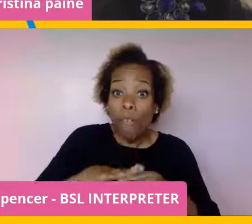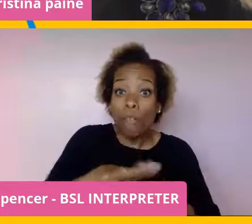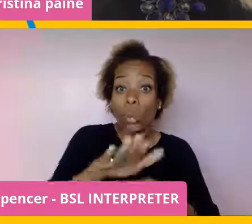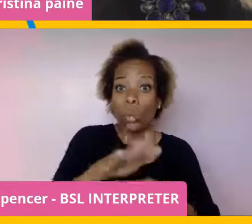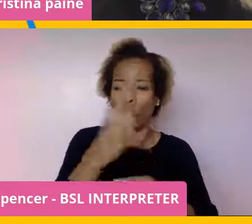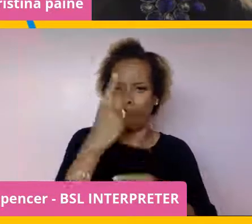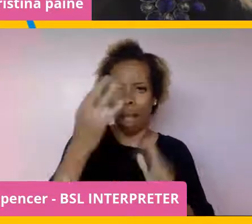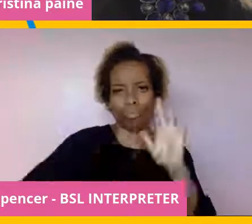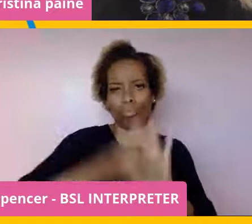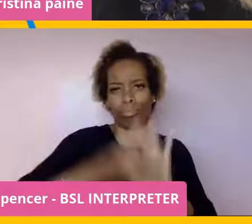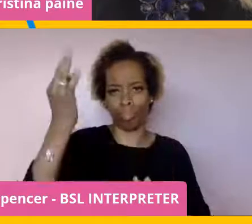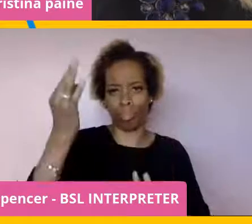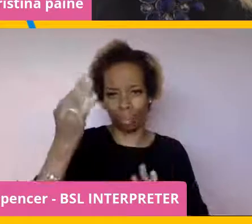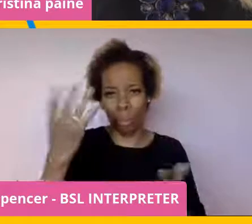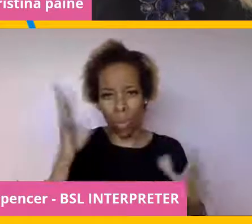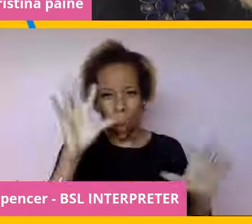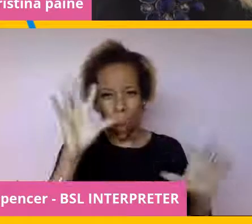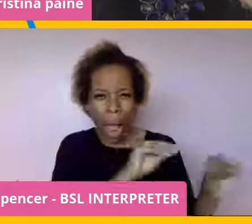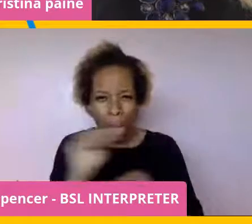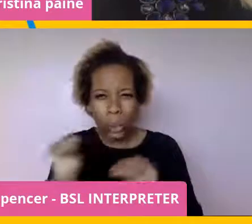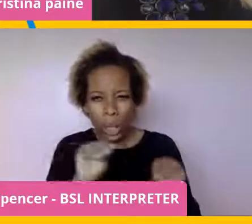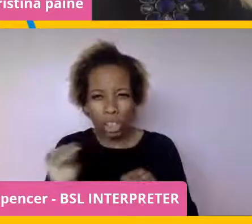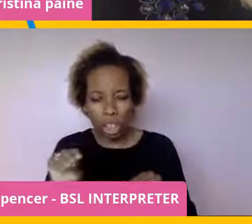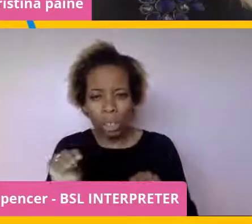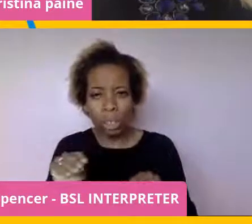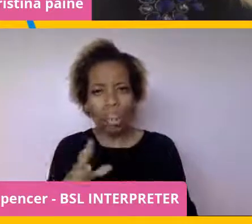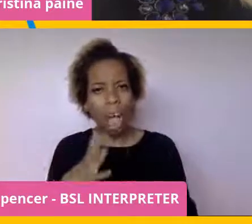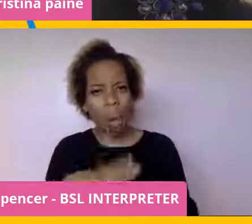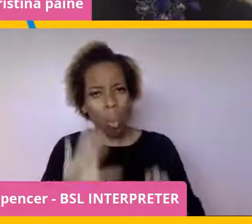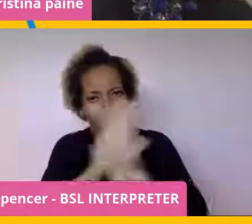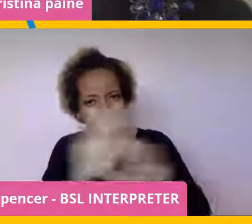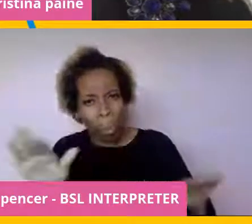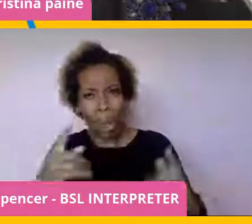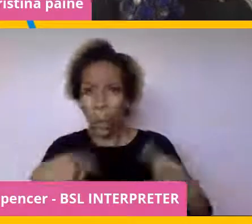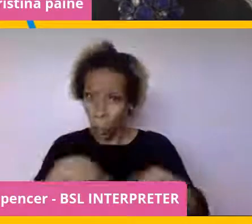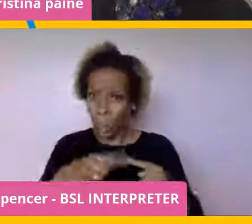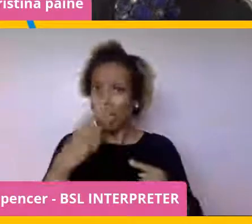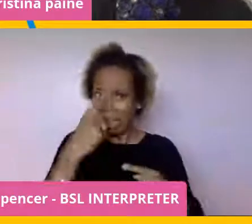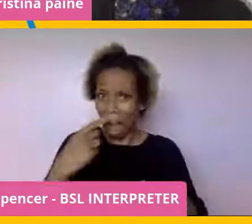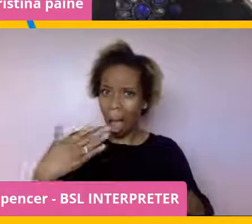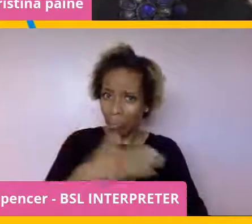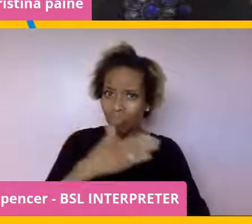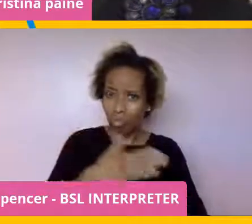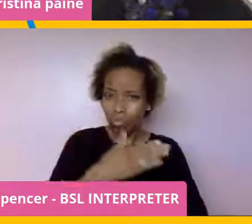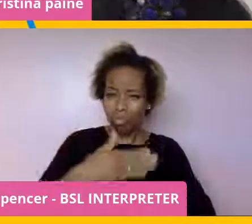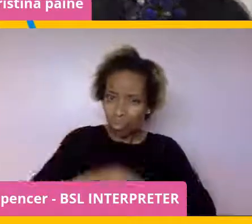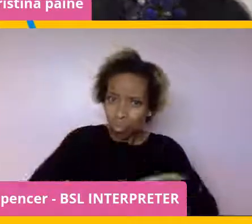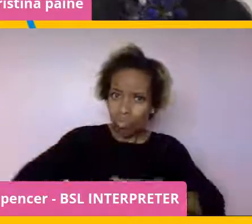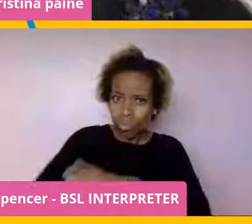So I wanted to leave us with that thought, that there is something we can do, and that actually what our